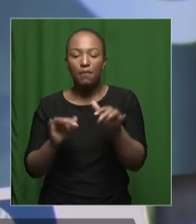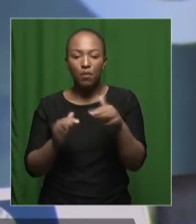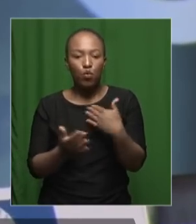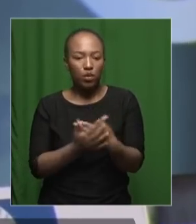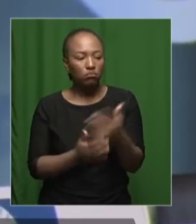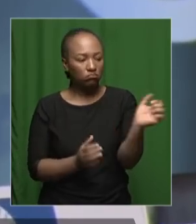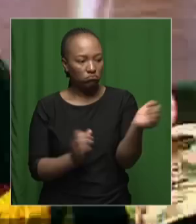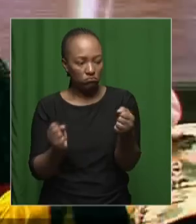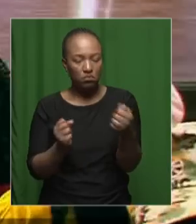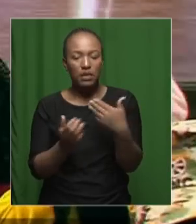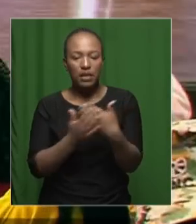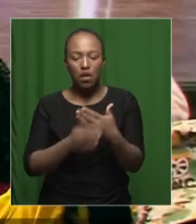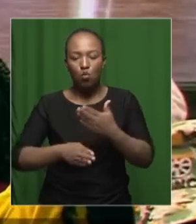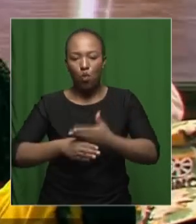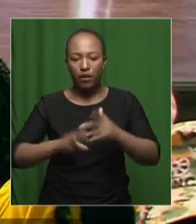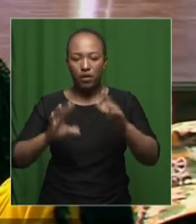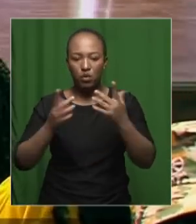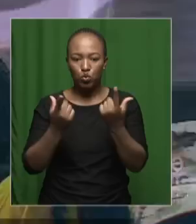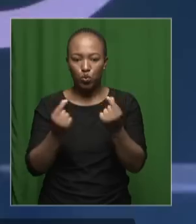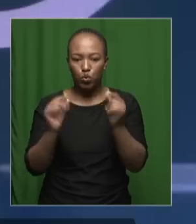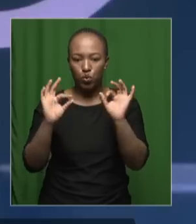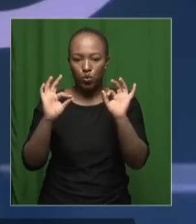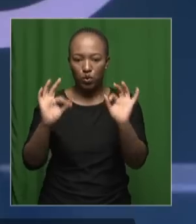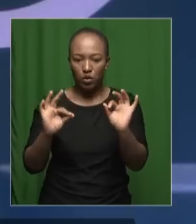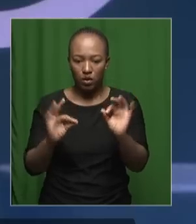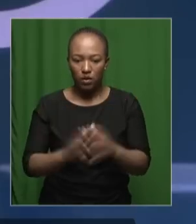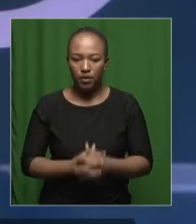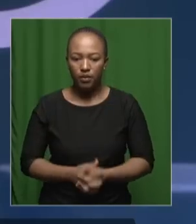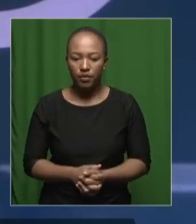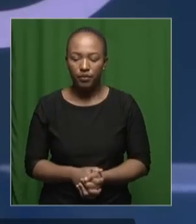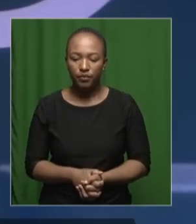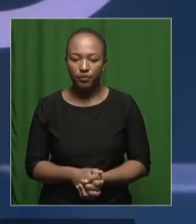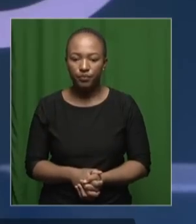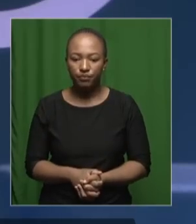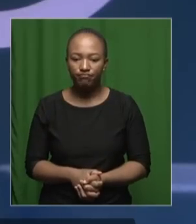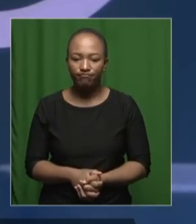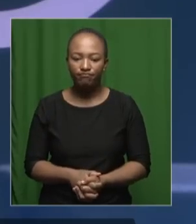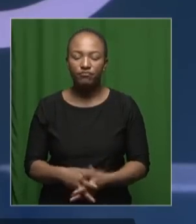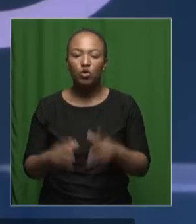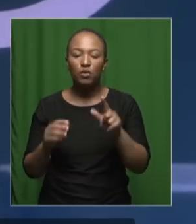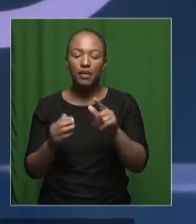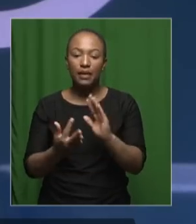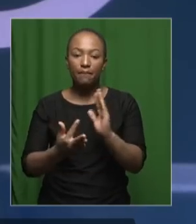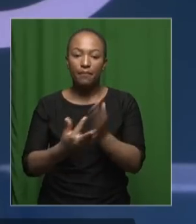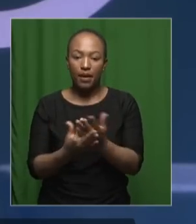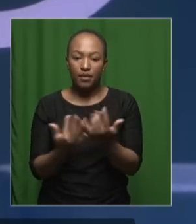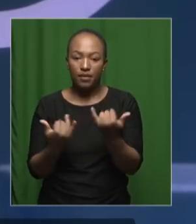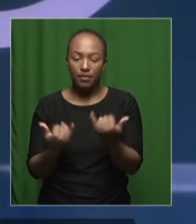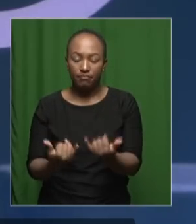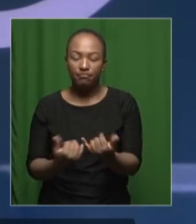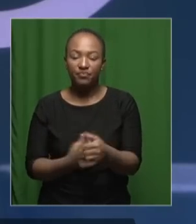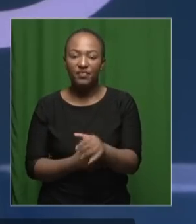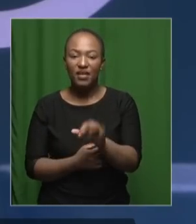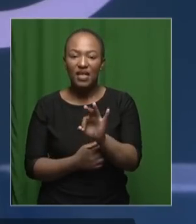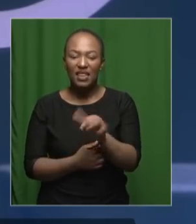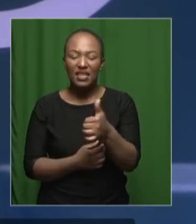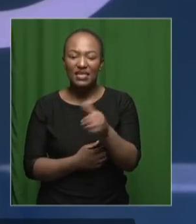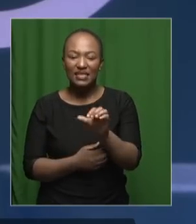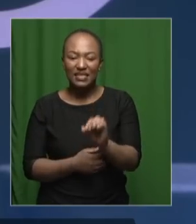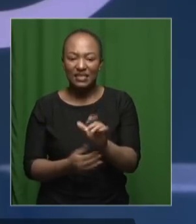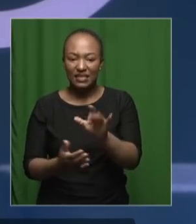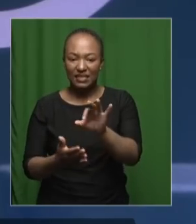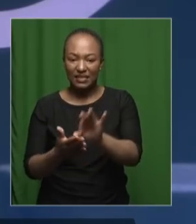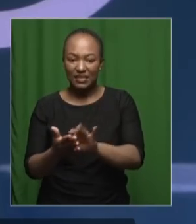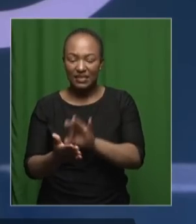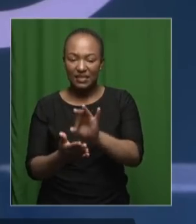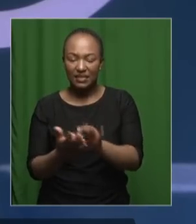job. Well, we have to take another break here on Elections 360, but very interesting points being made by